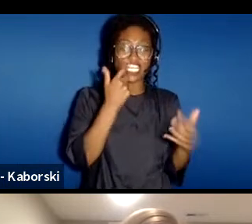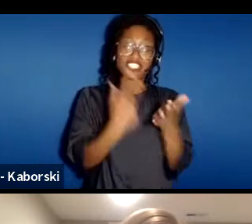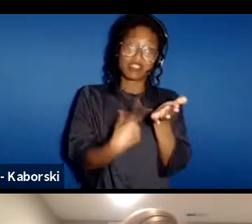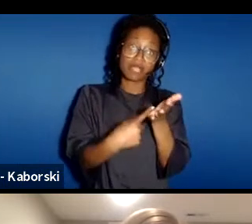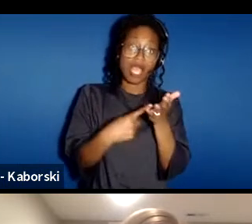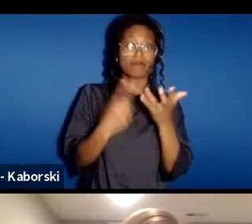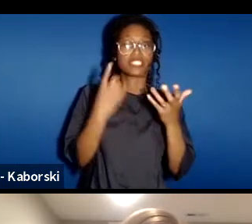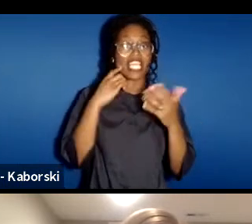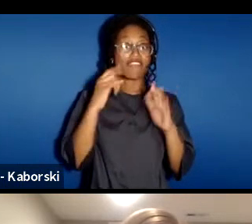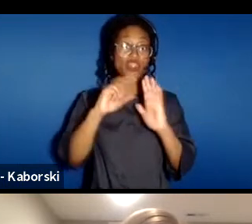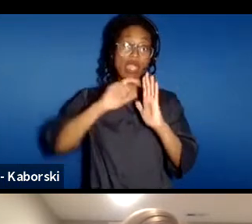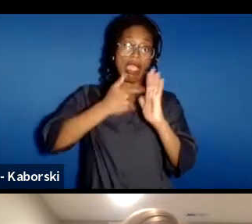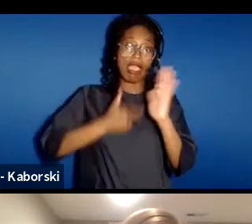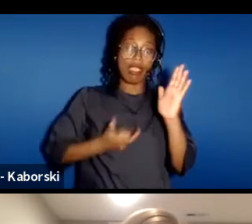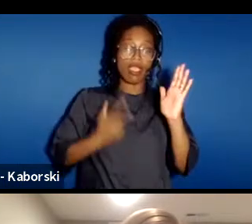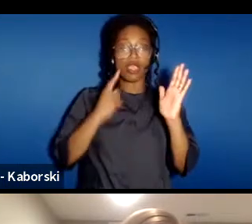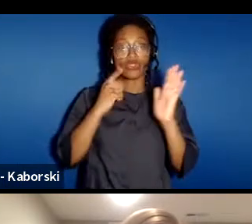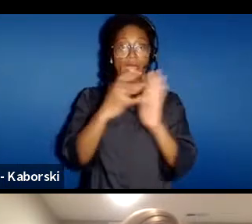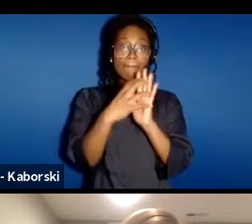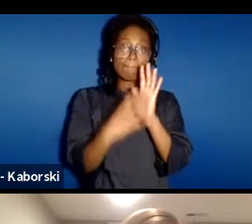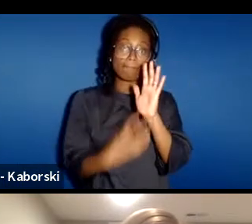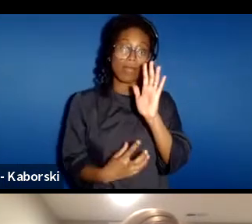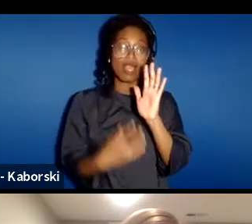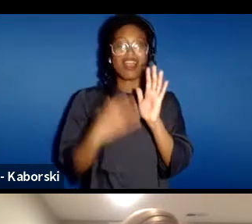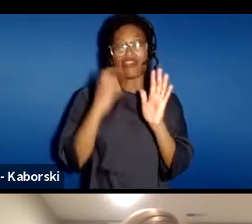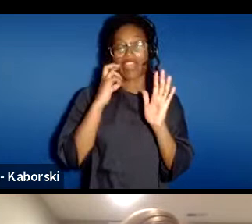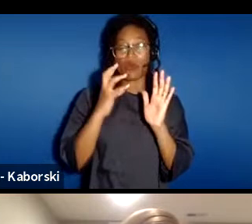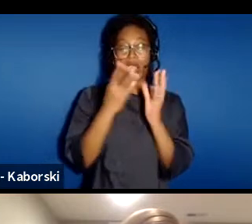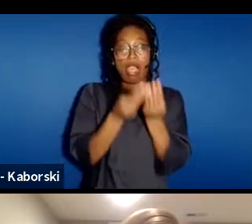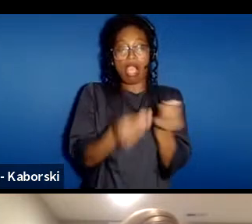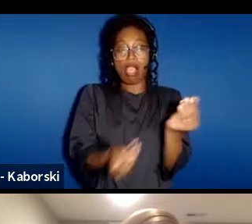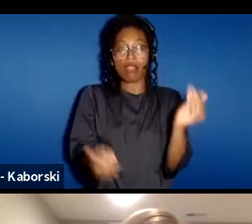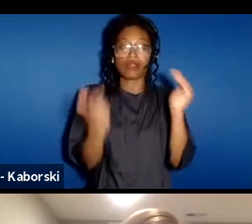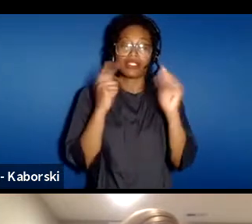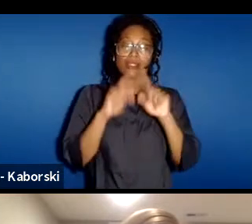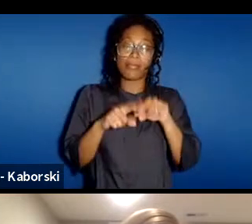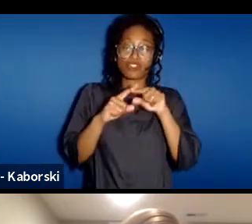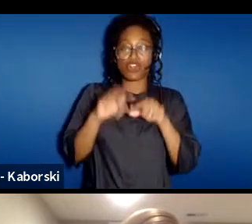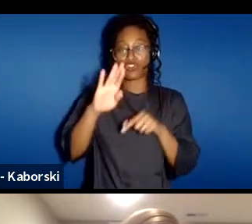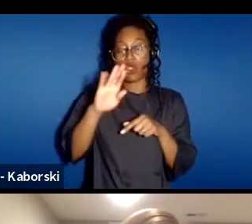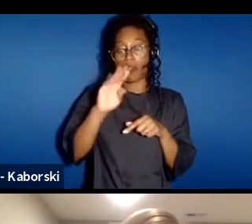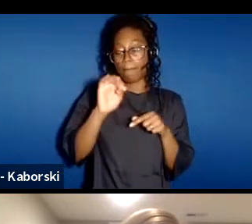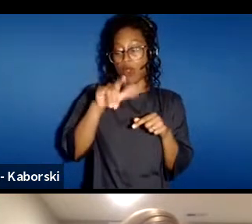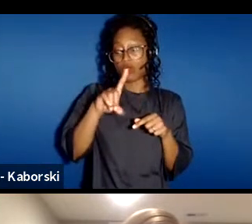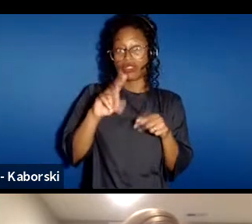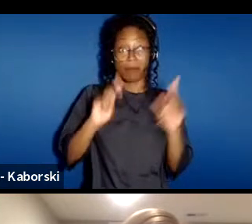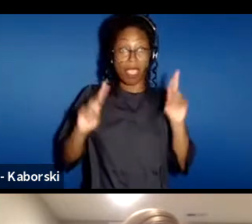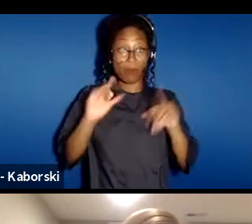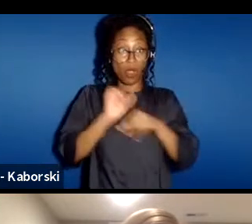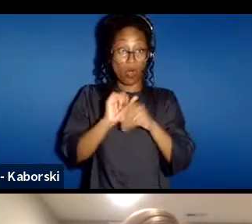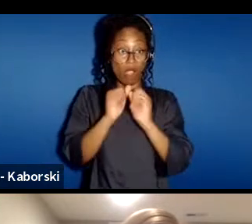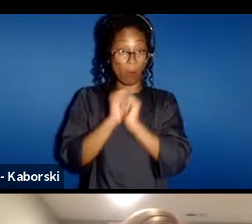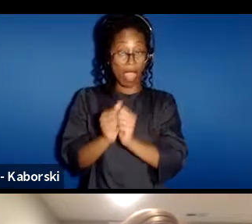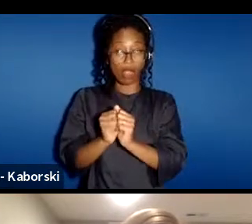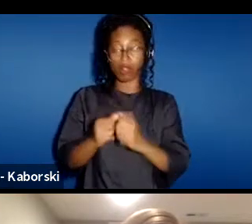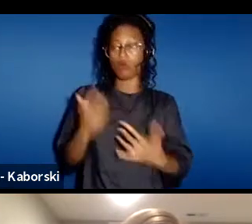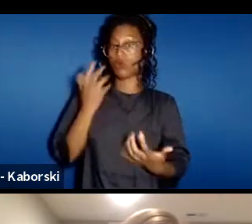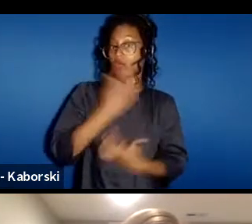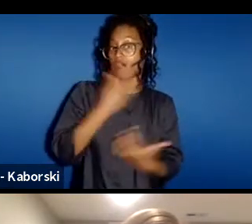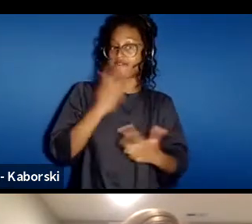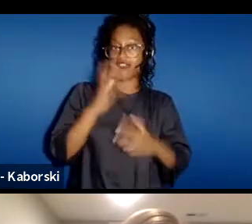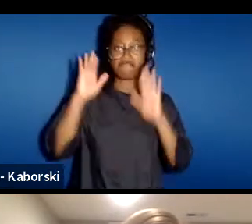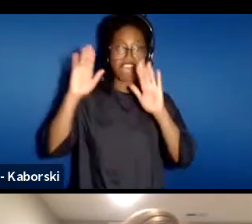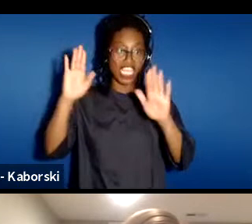out depending on how old the molds are and how much you're doing. The folks that we worked with did a fantastic job with this. I was